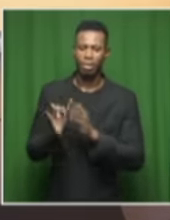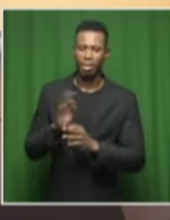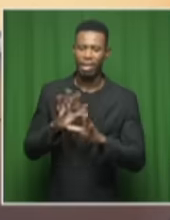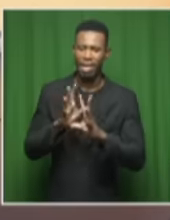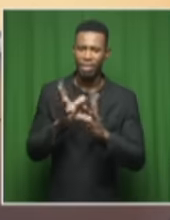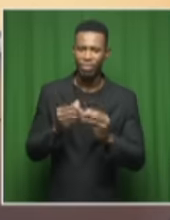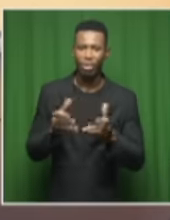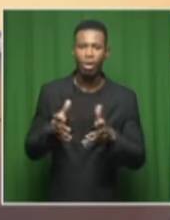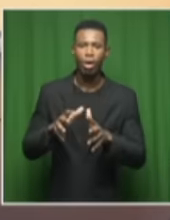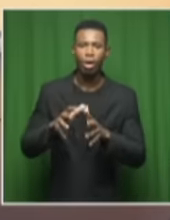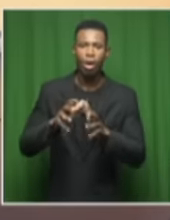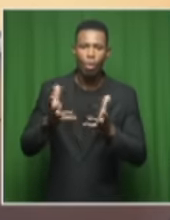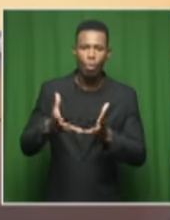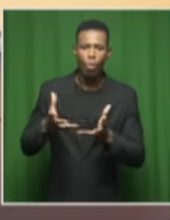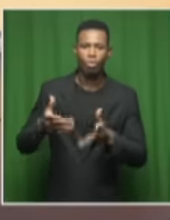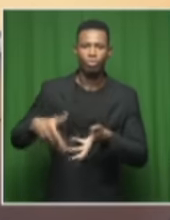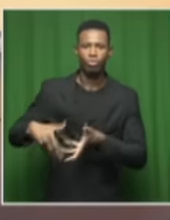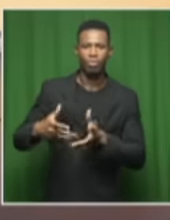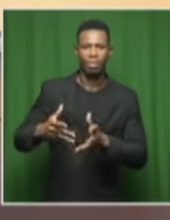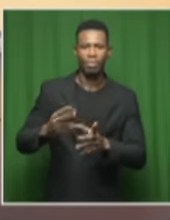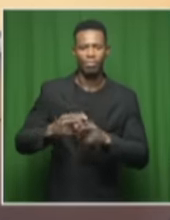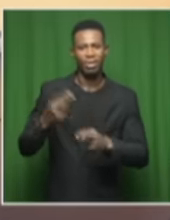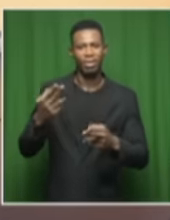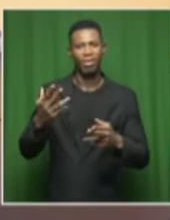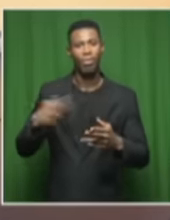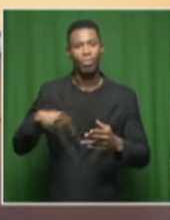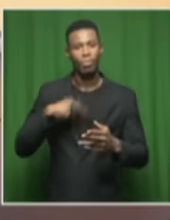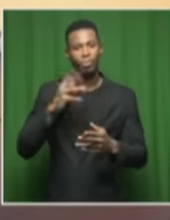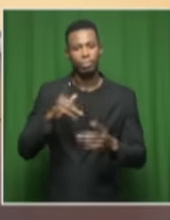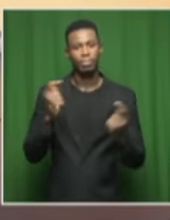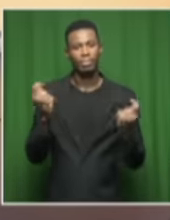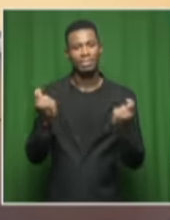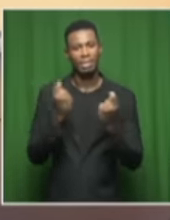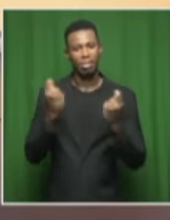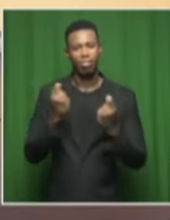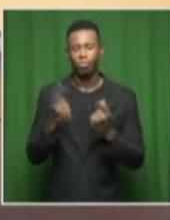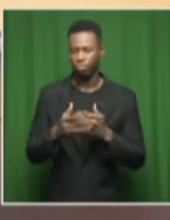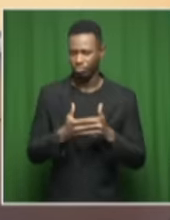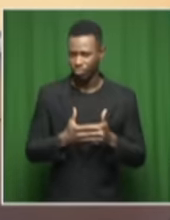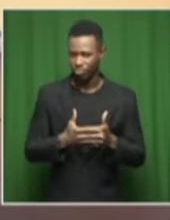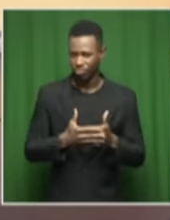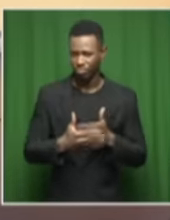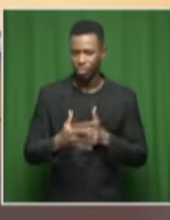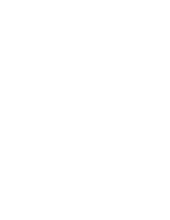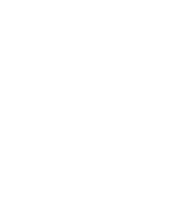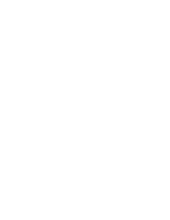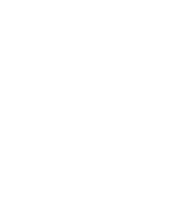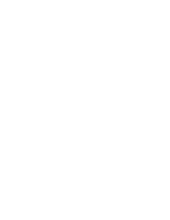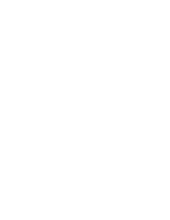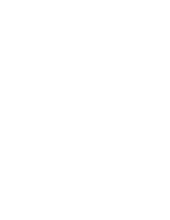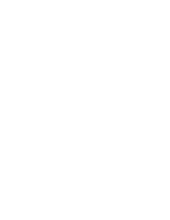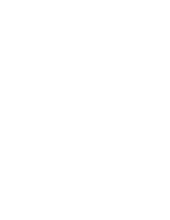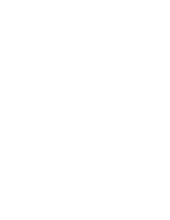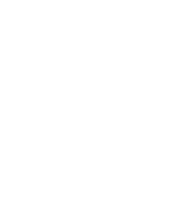Cup final. Of course, we are the champions. We are going to be celebrating for a long time still to come.